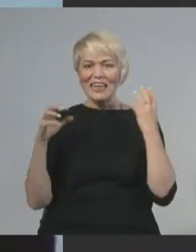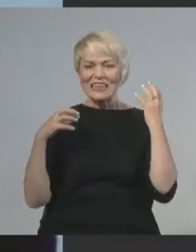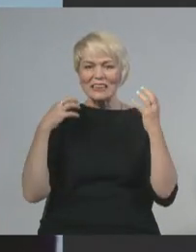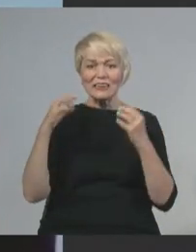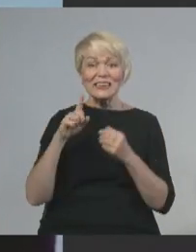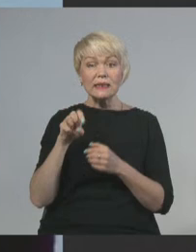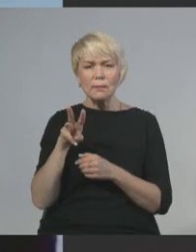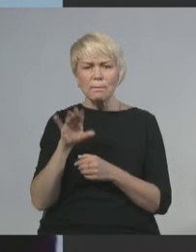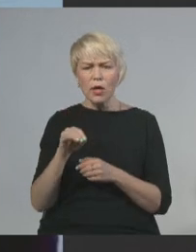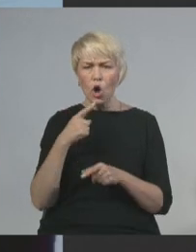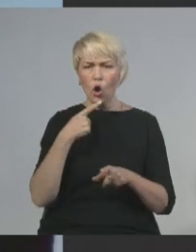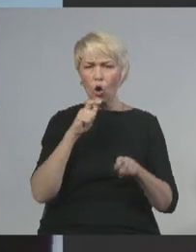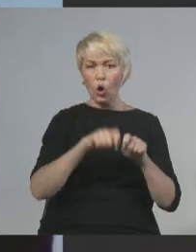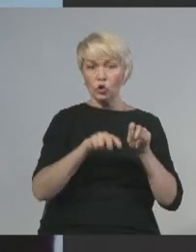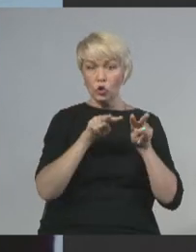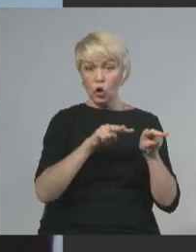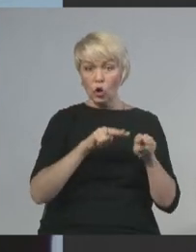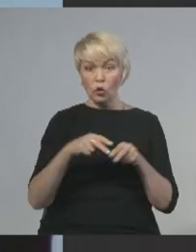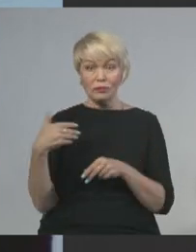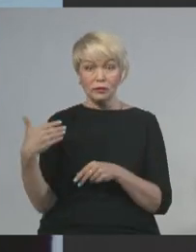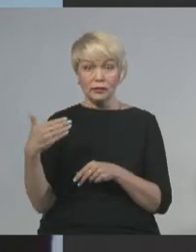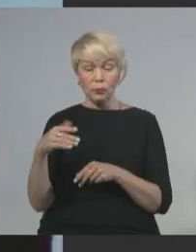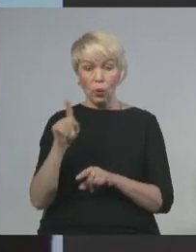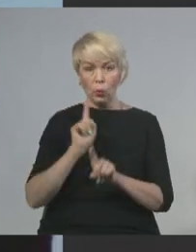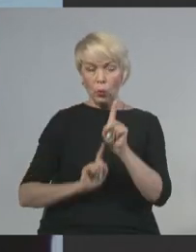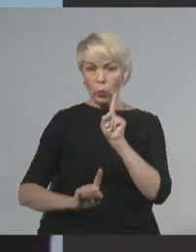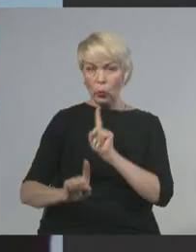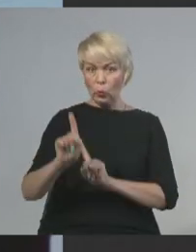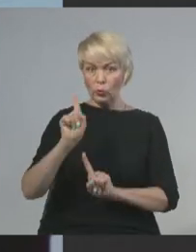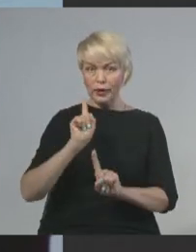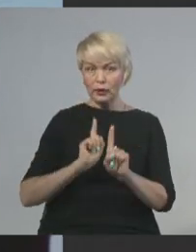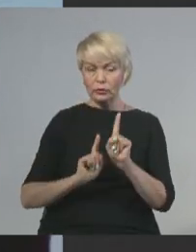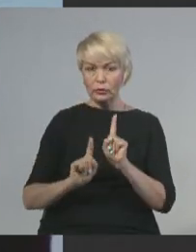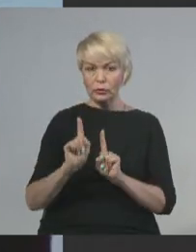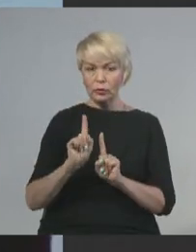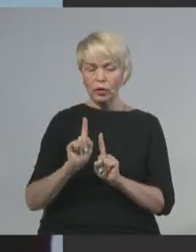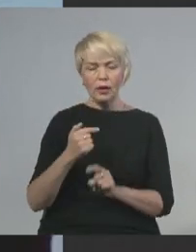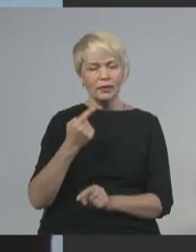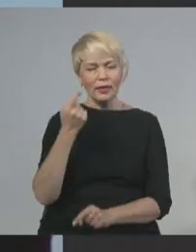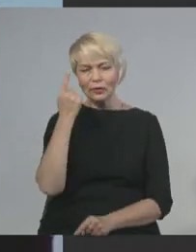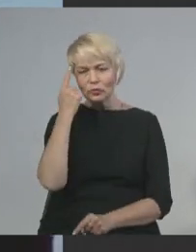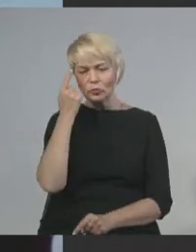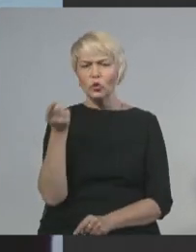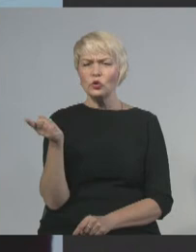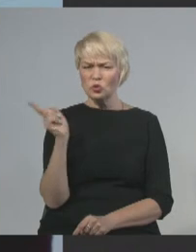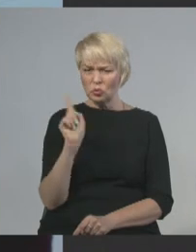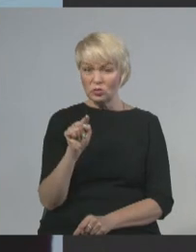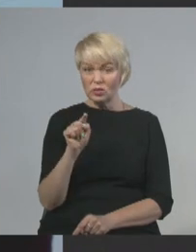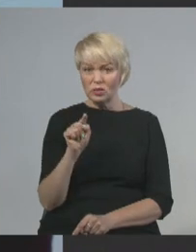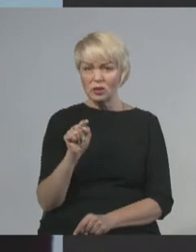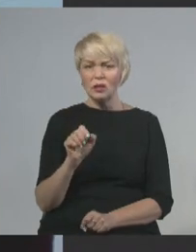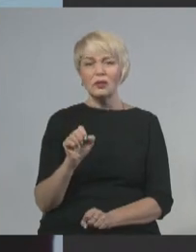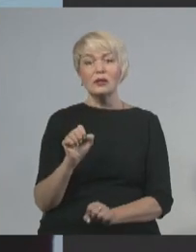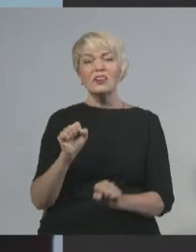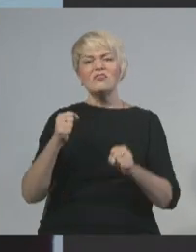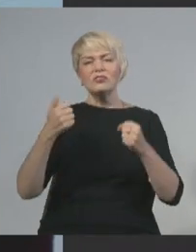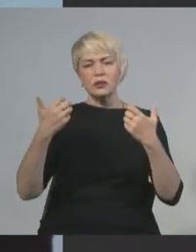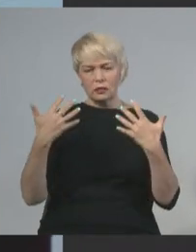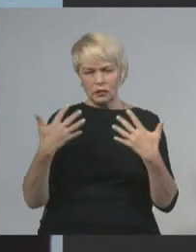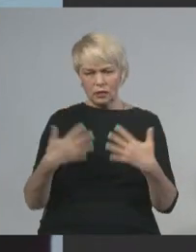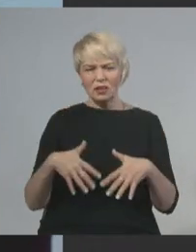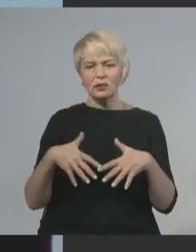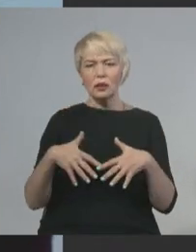to contest our controlled media by the by the government i think we we will lose a lot if we don't